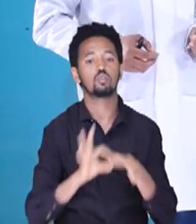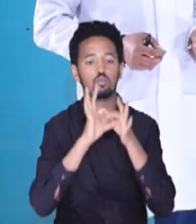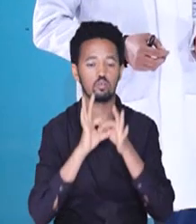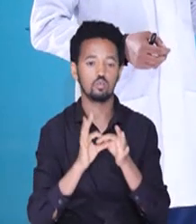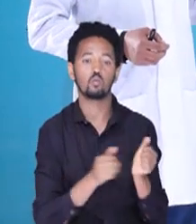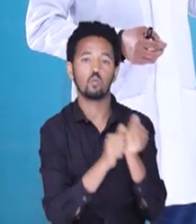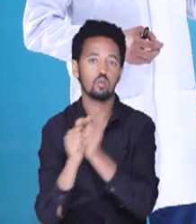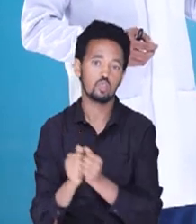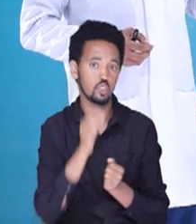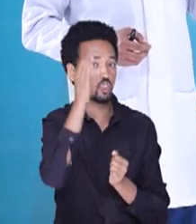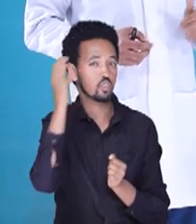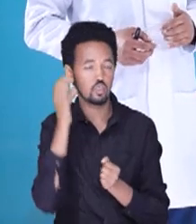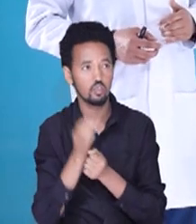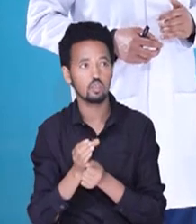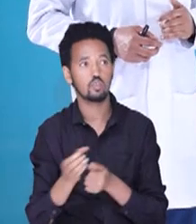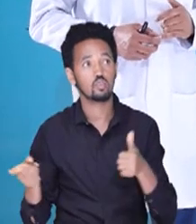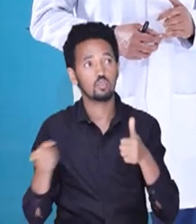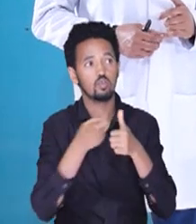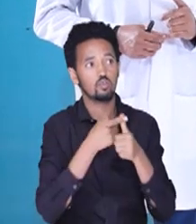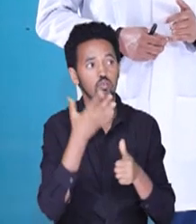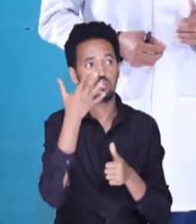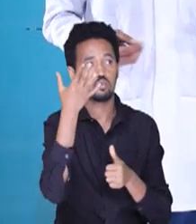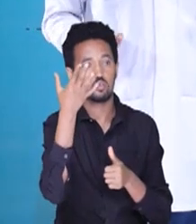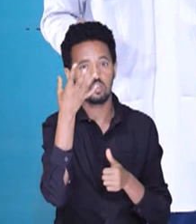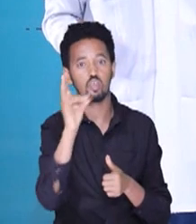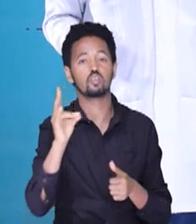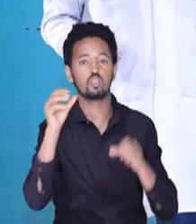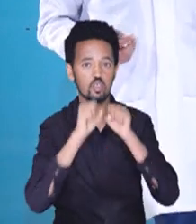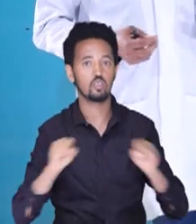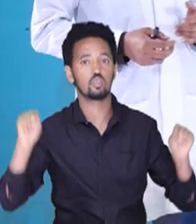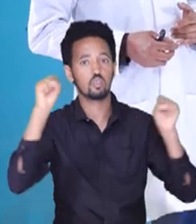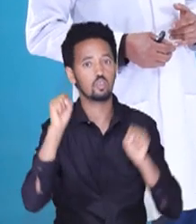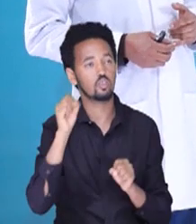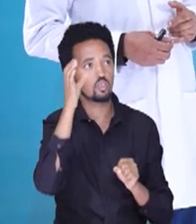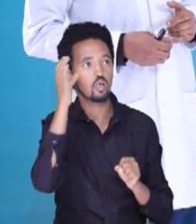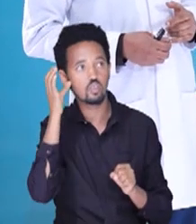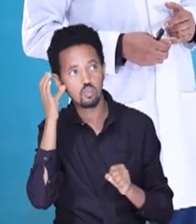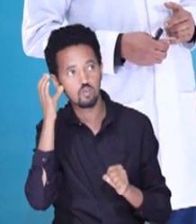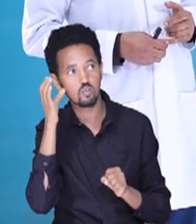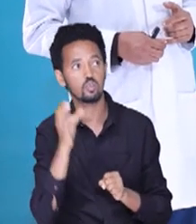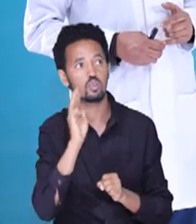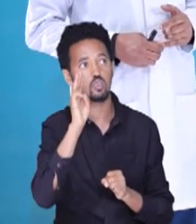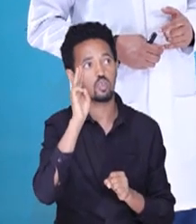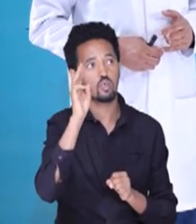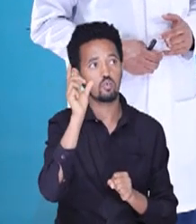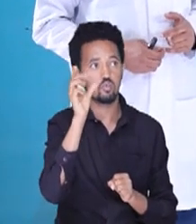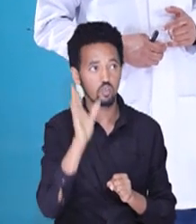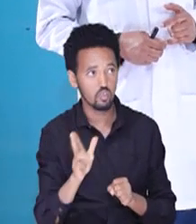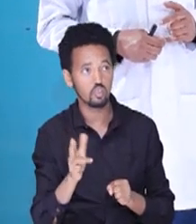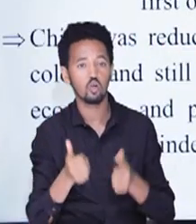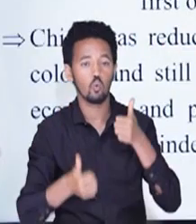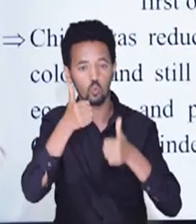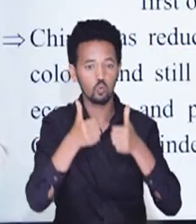China. In the first half of 19th century, the Chang was suffered the same kind of decline